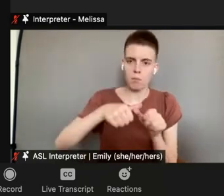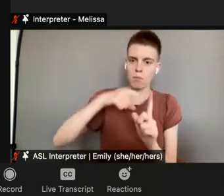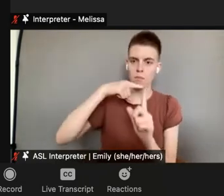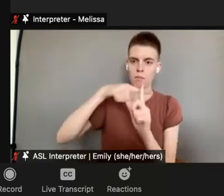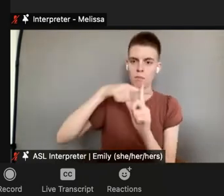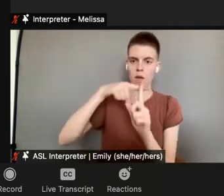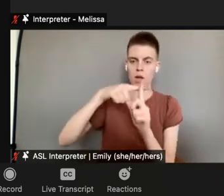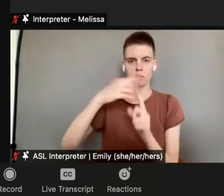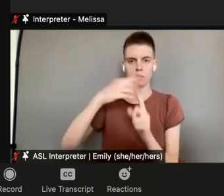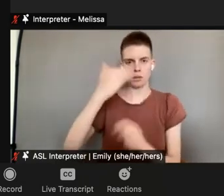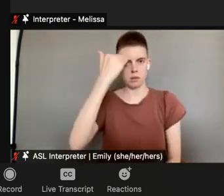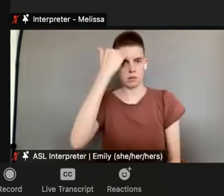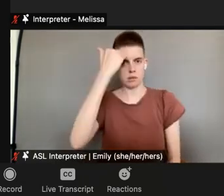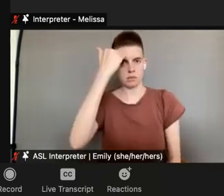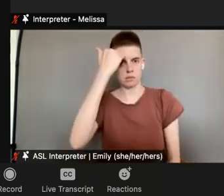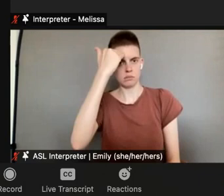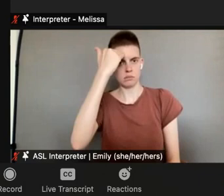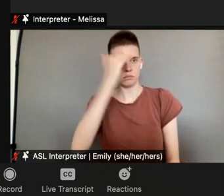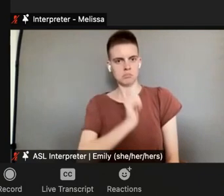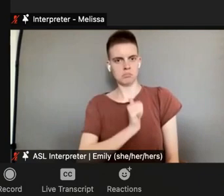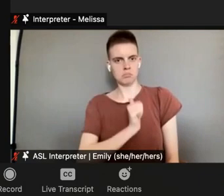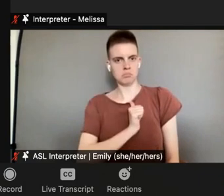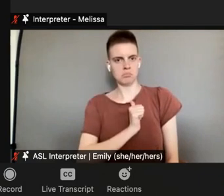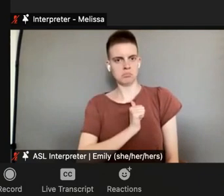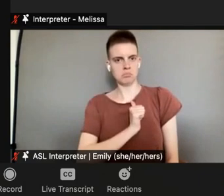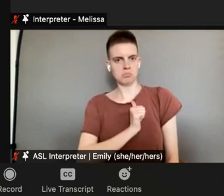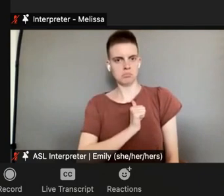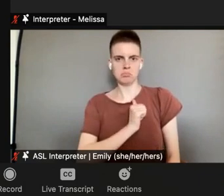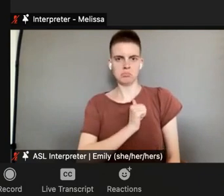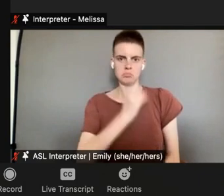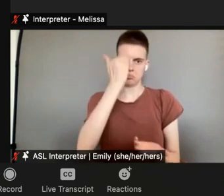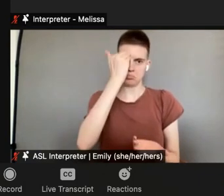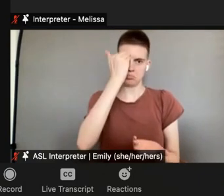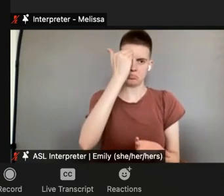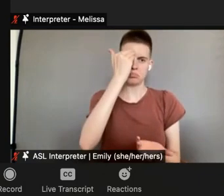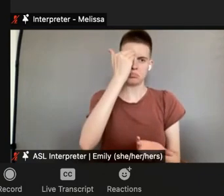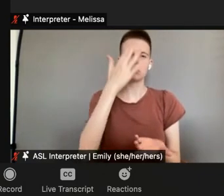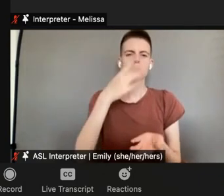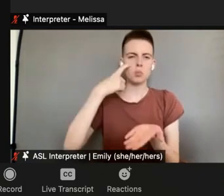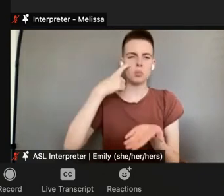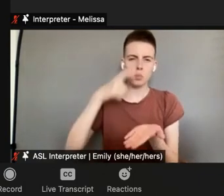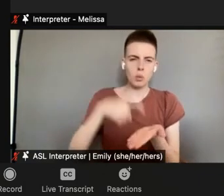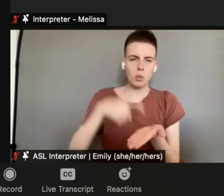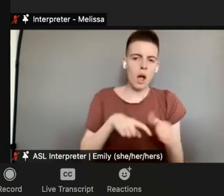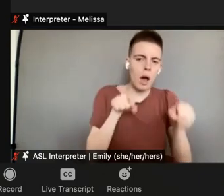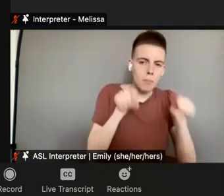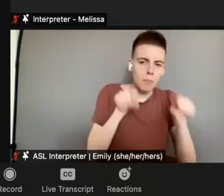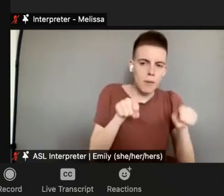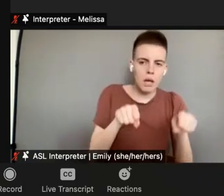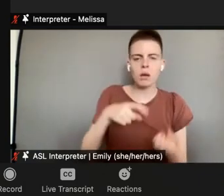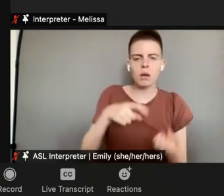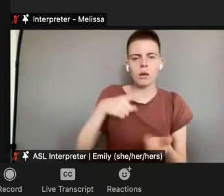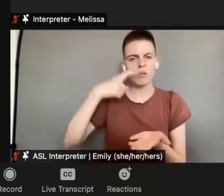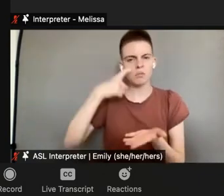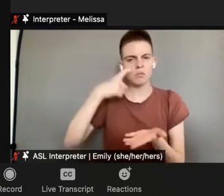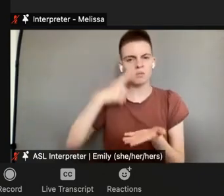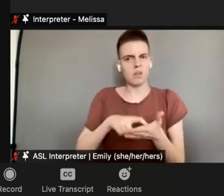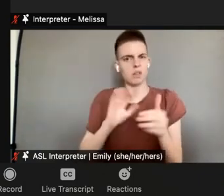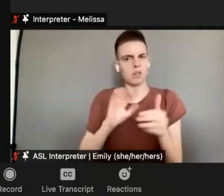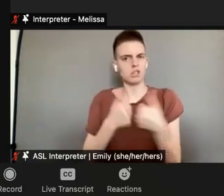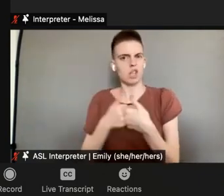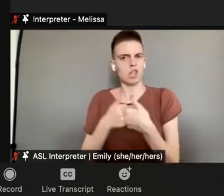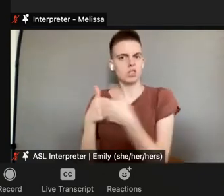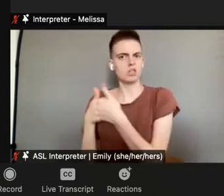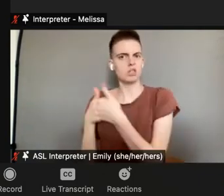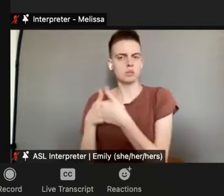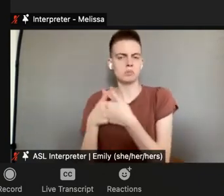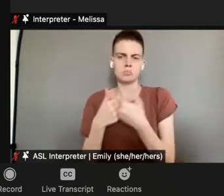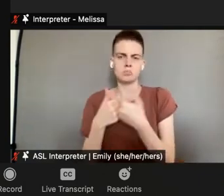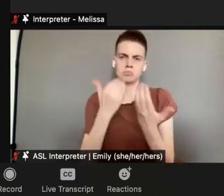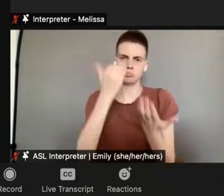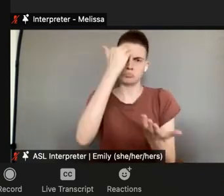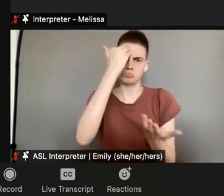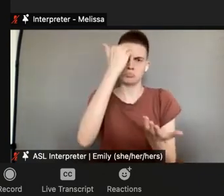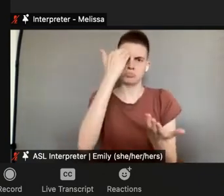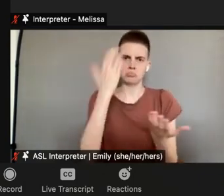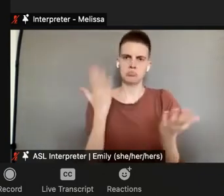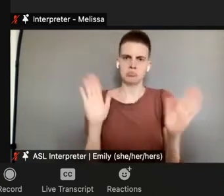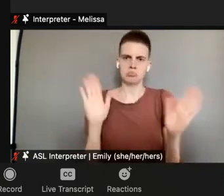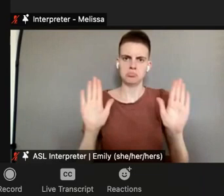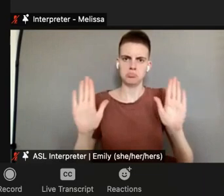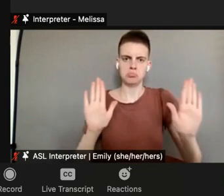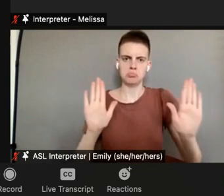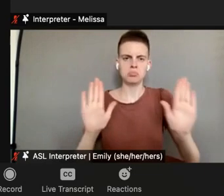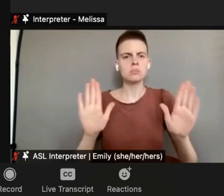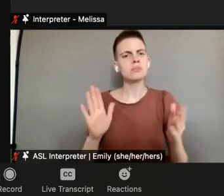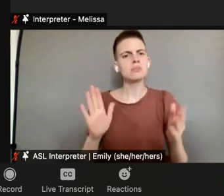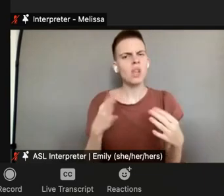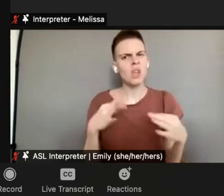that help the individual recognize their abilities as well as their challenges. This is something I really encourage, that children with CVI know